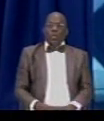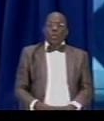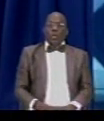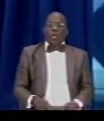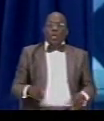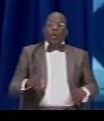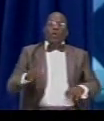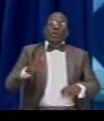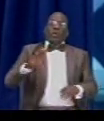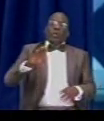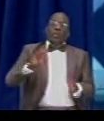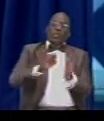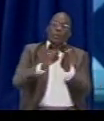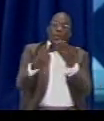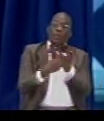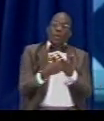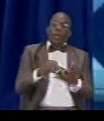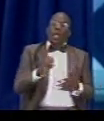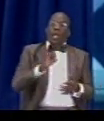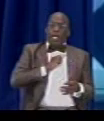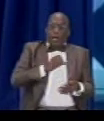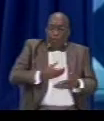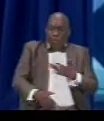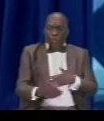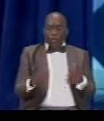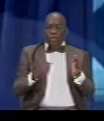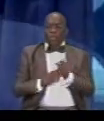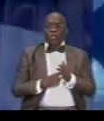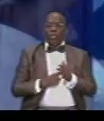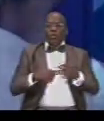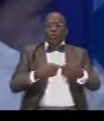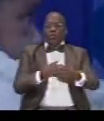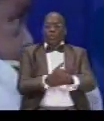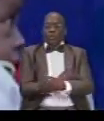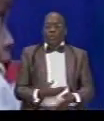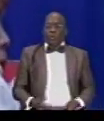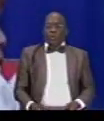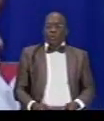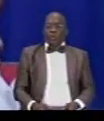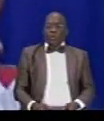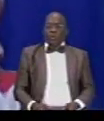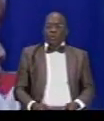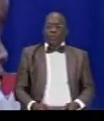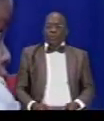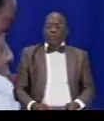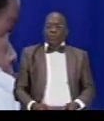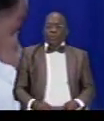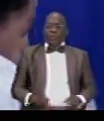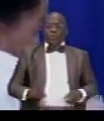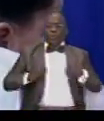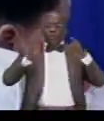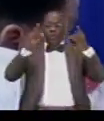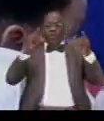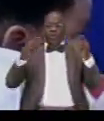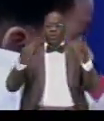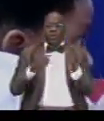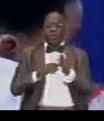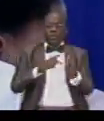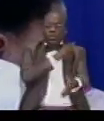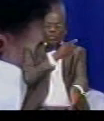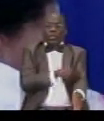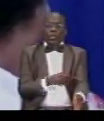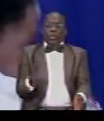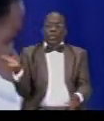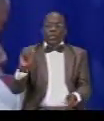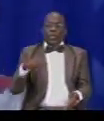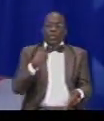September 21st, I gave birth to my baby. Now, during my pregnancy, I was scanned and they said I had fibroid. But